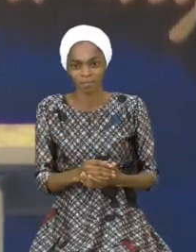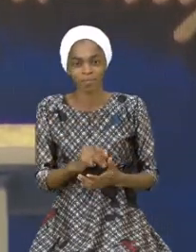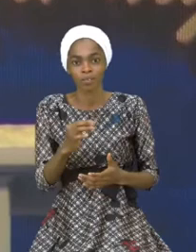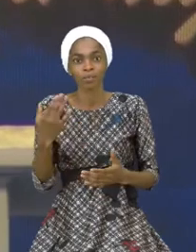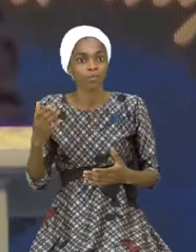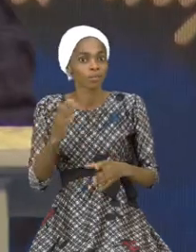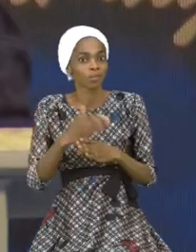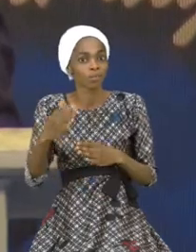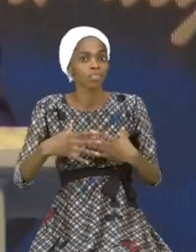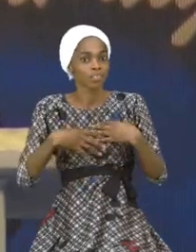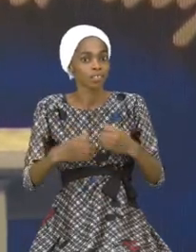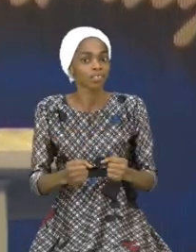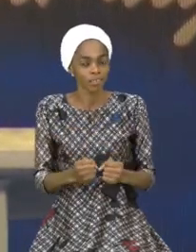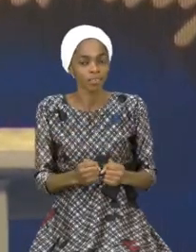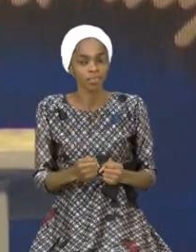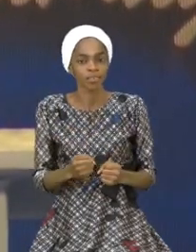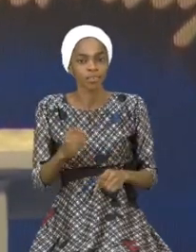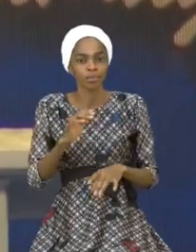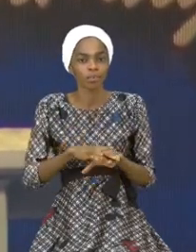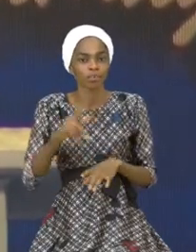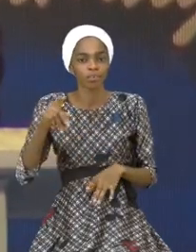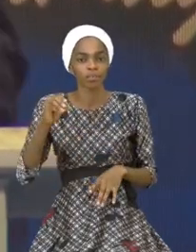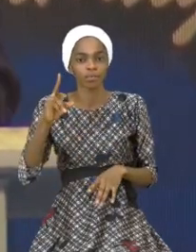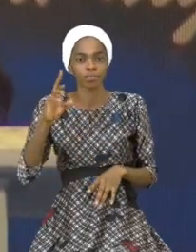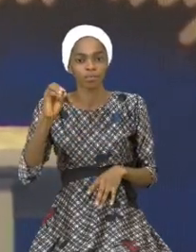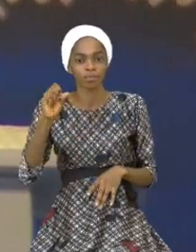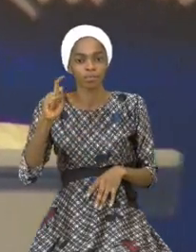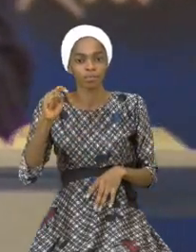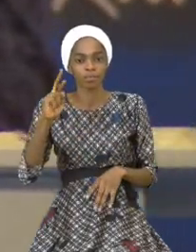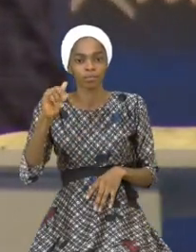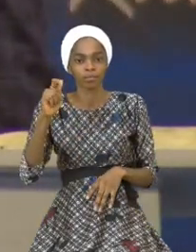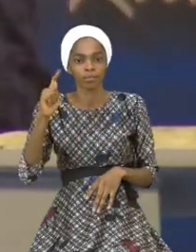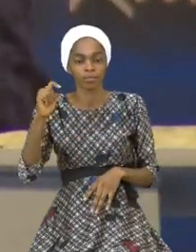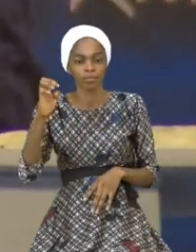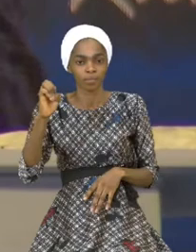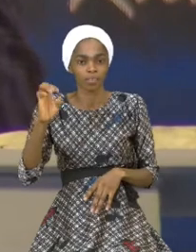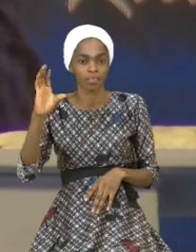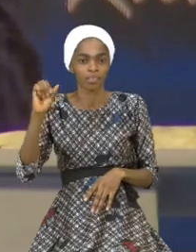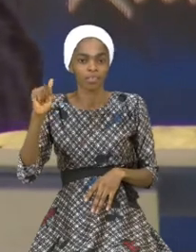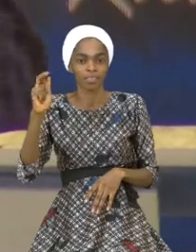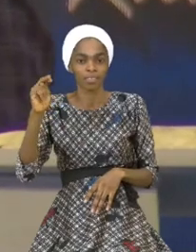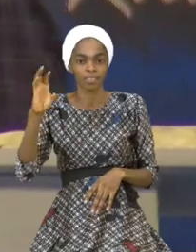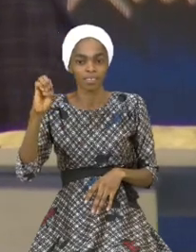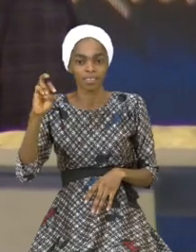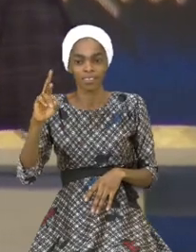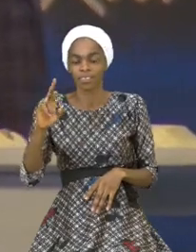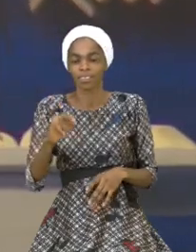healed of prostate cancer. As the GCK